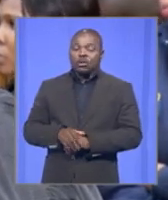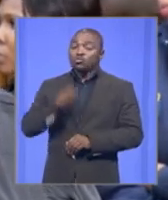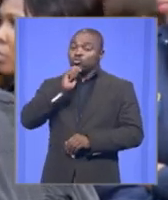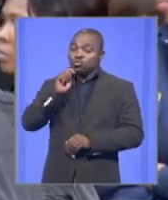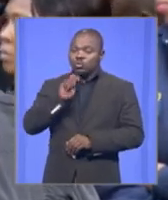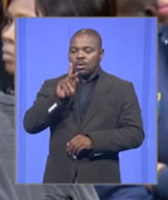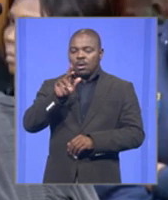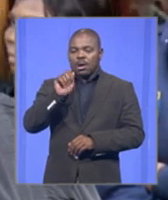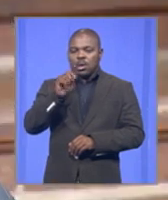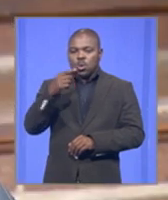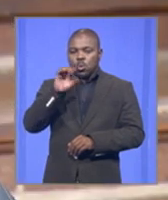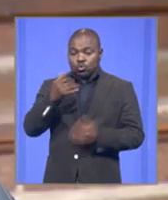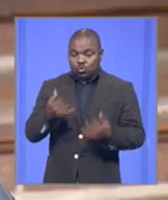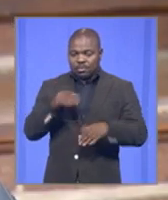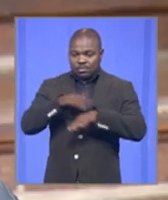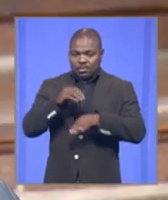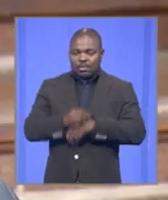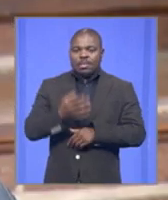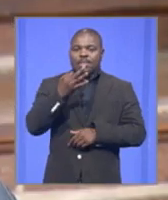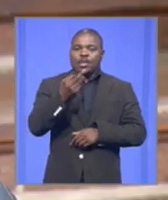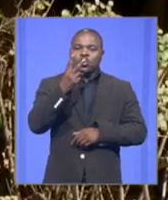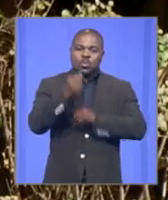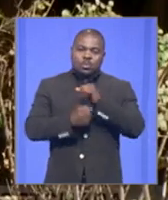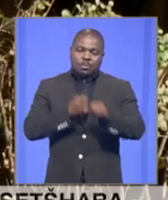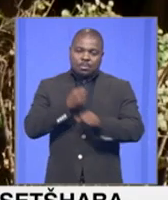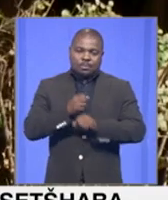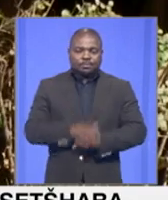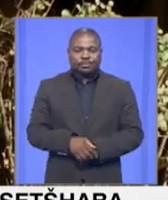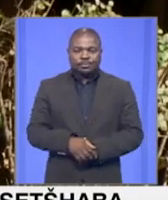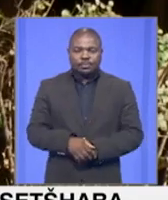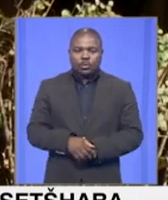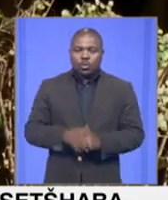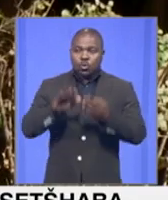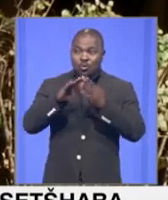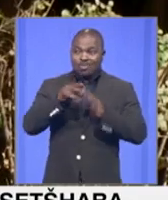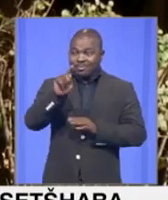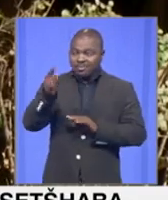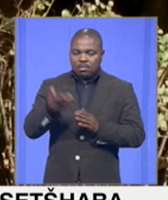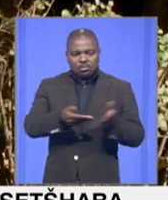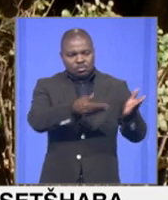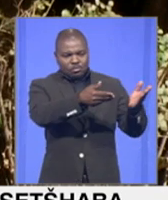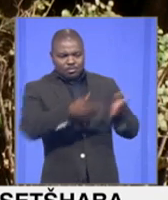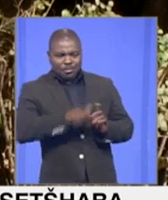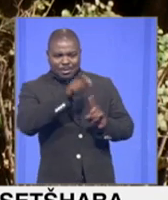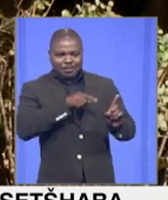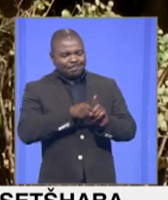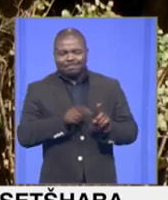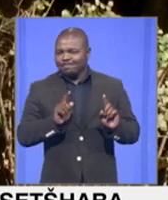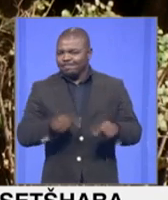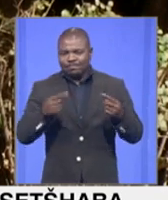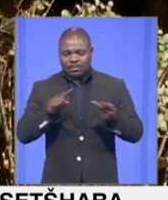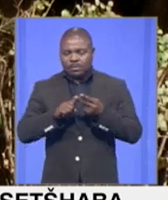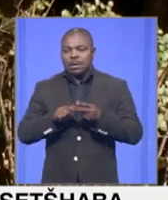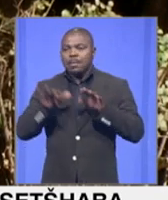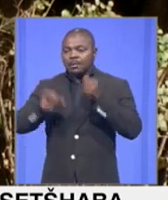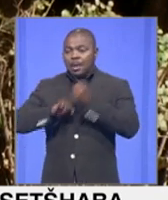tshwara dingwaga di le 32. Ga ona ka mogho setšhaba se tlo mo amogelang ka teng le rona ba tshehetse re tla mo amogelang ka